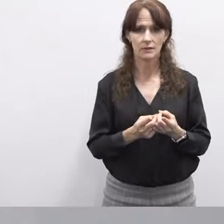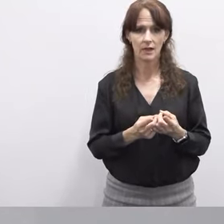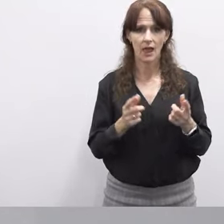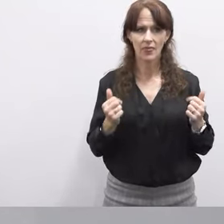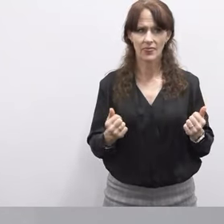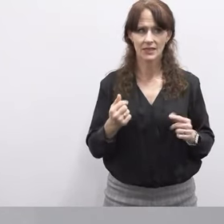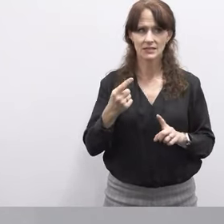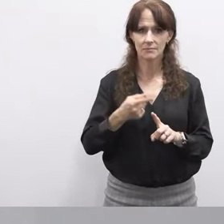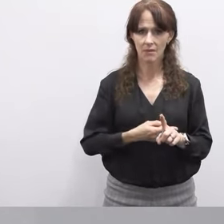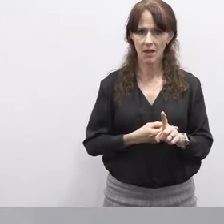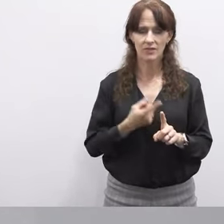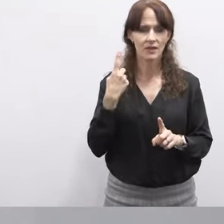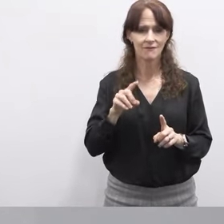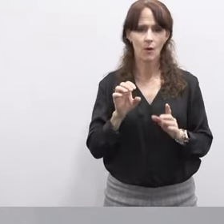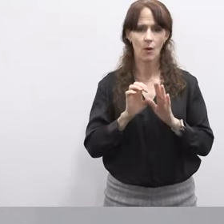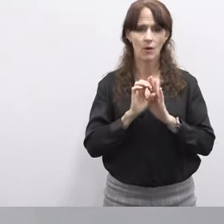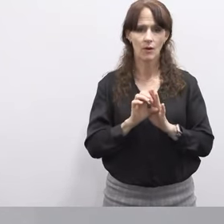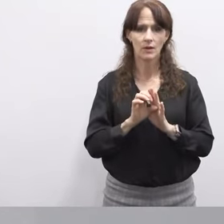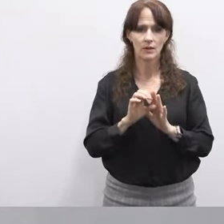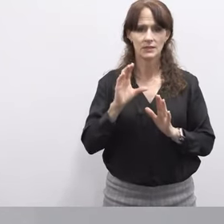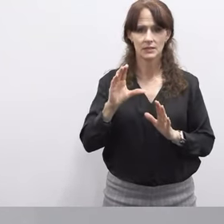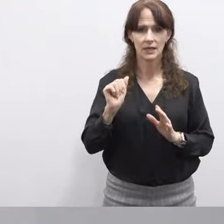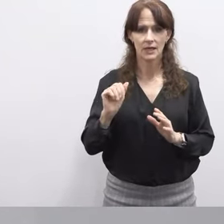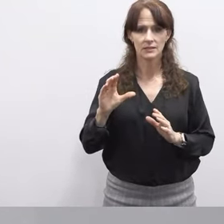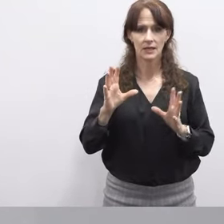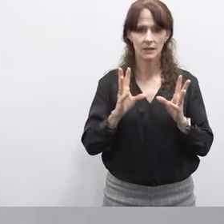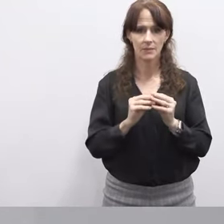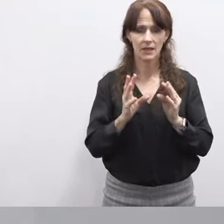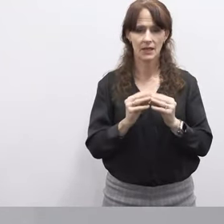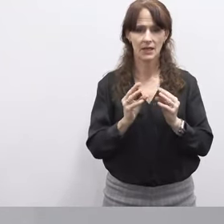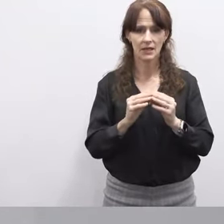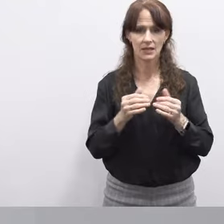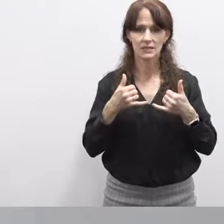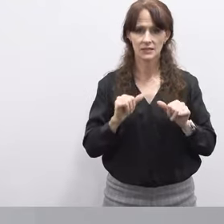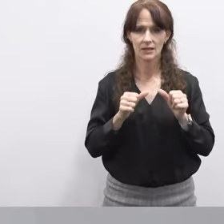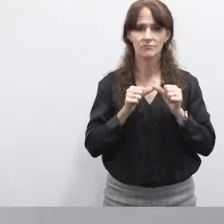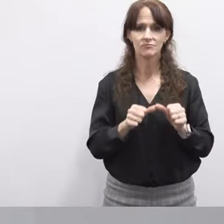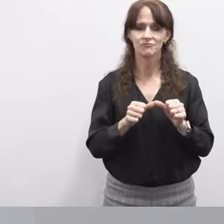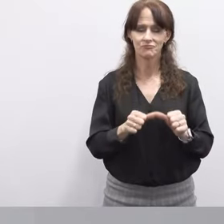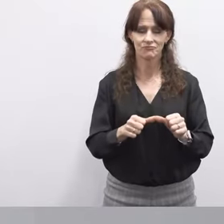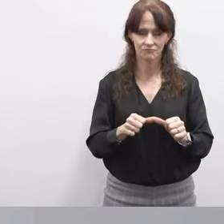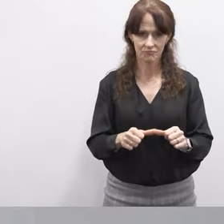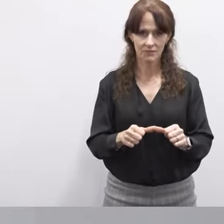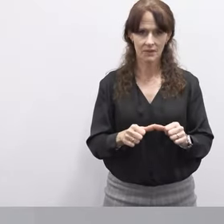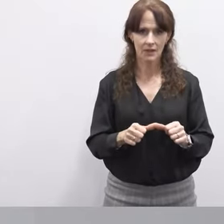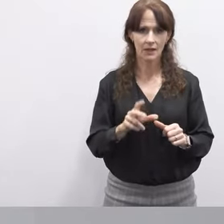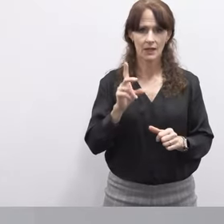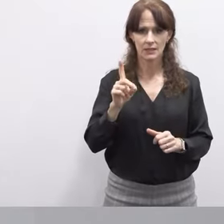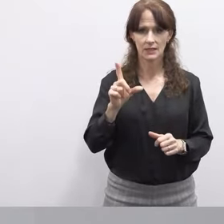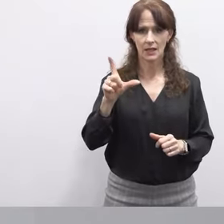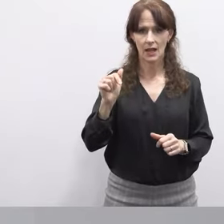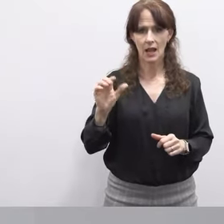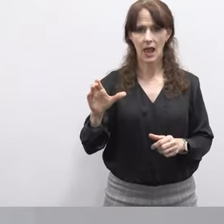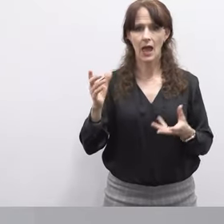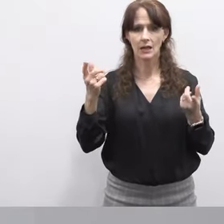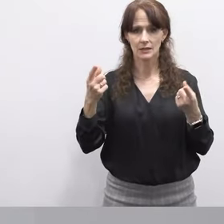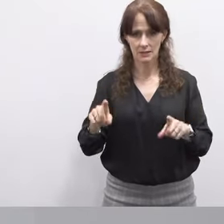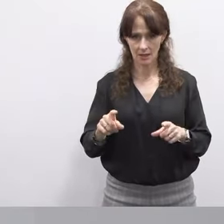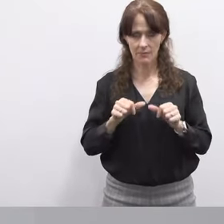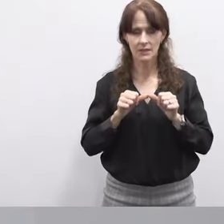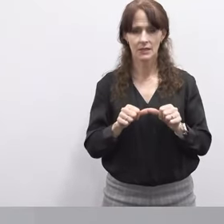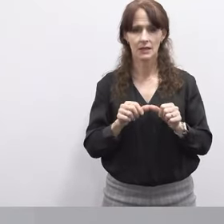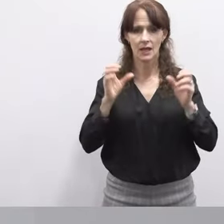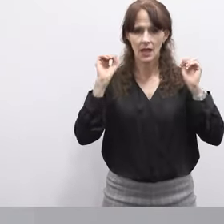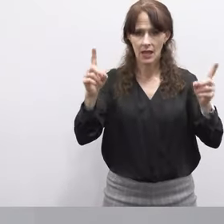This month, for instance, CAC meeting still went on. Our DLAC meeting is still going on.